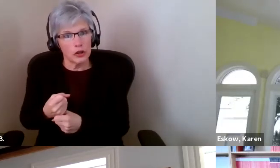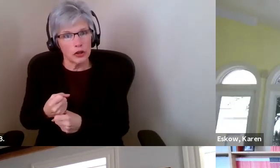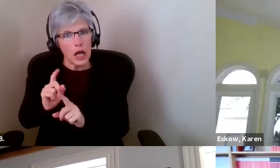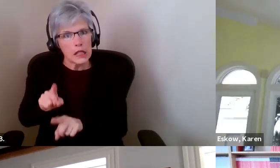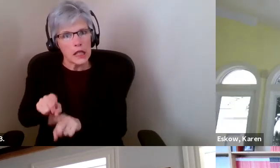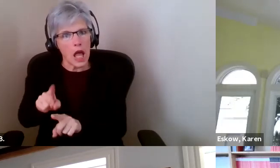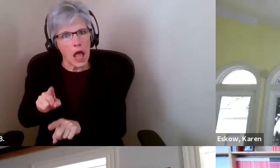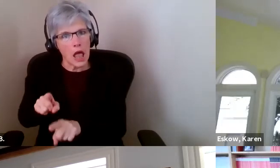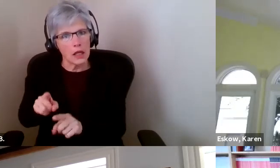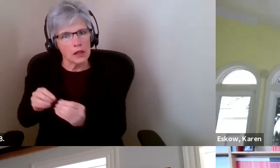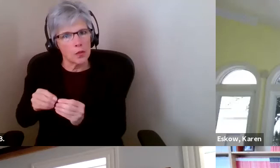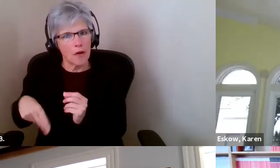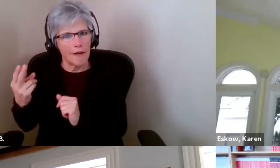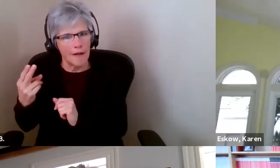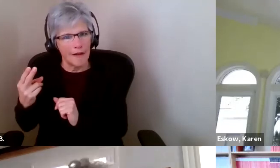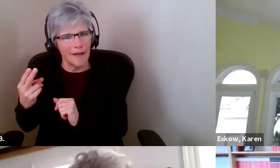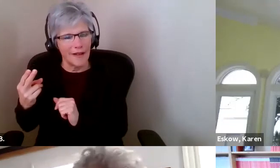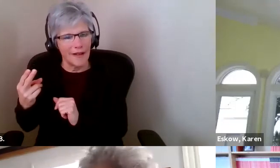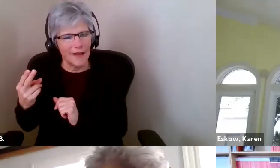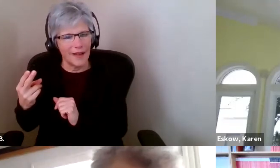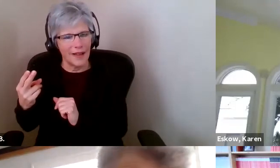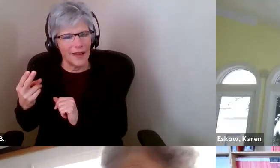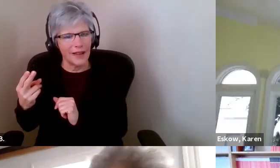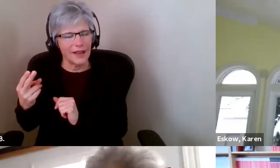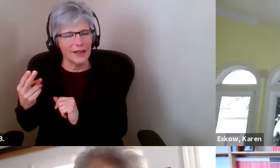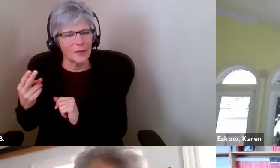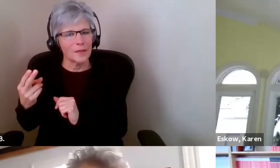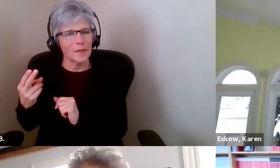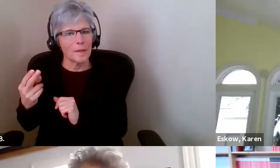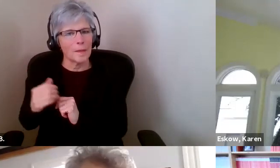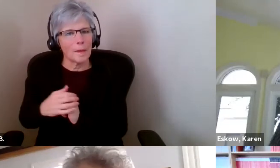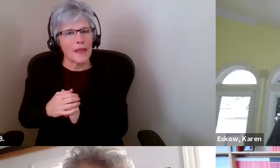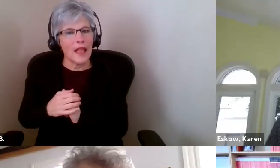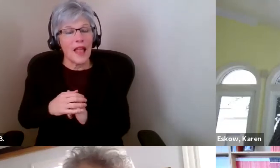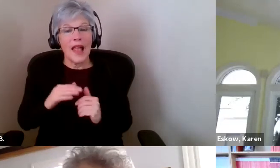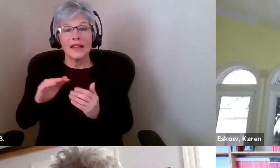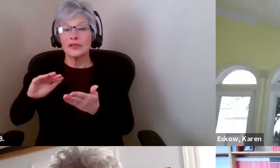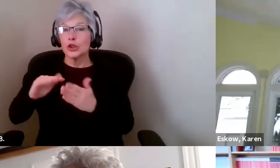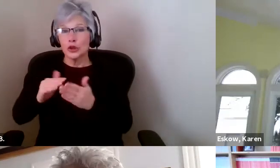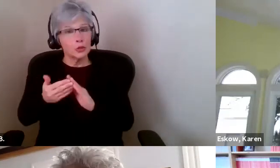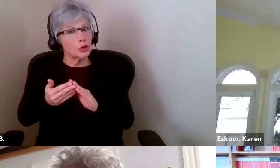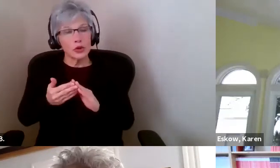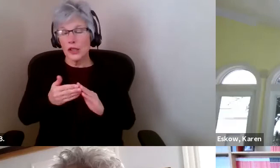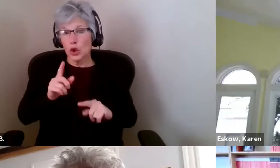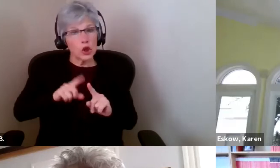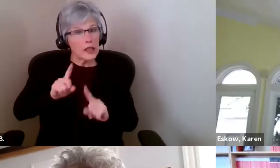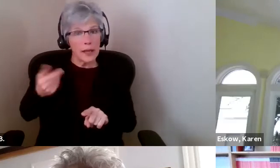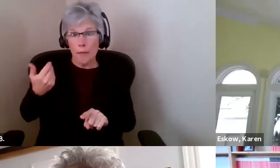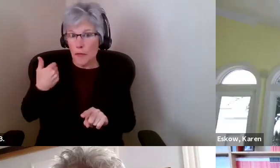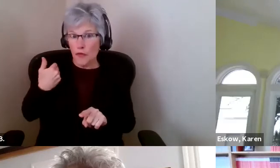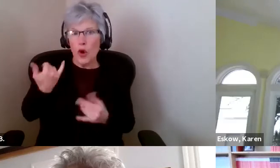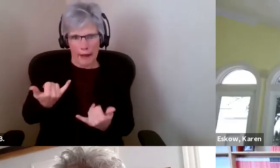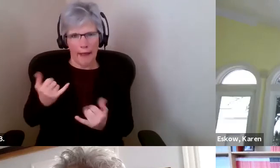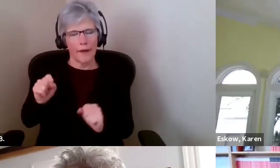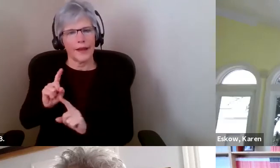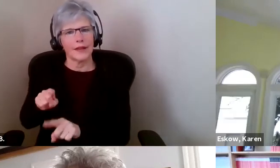increases are typically, not always, communities that could not otherwise attend. Graduate students,